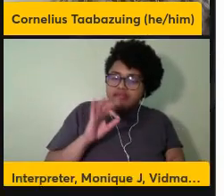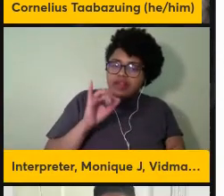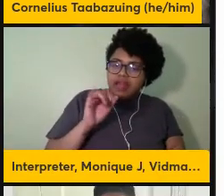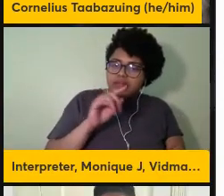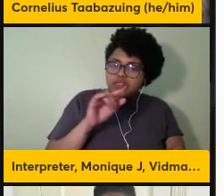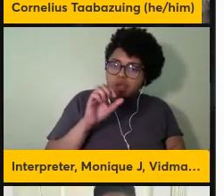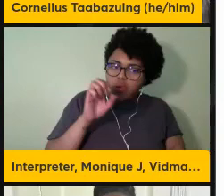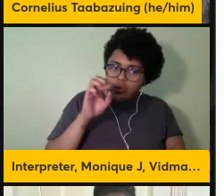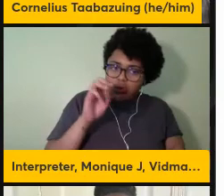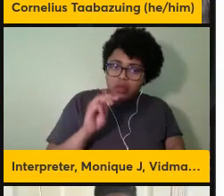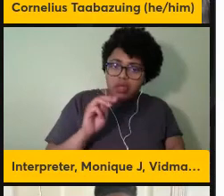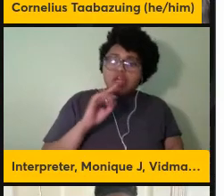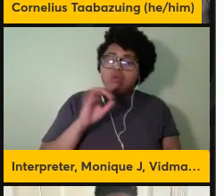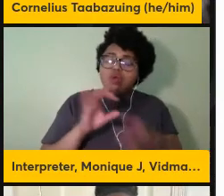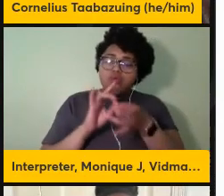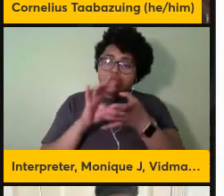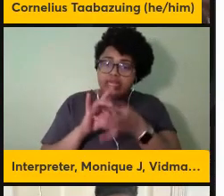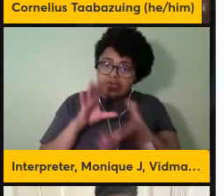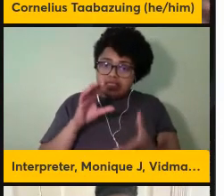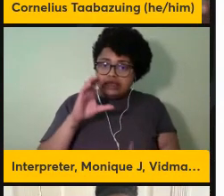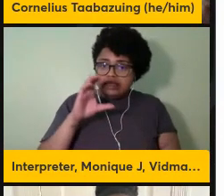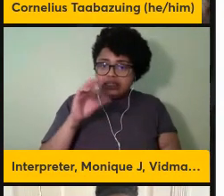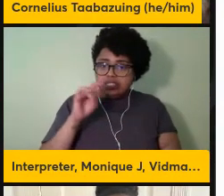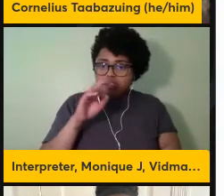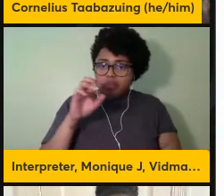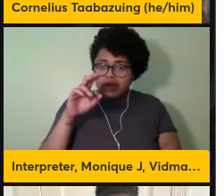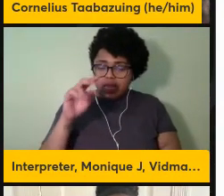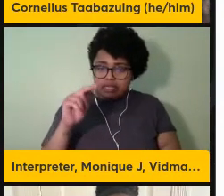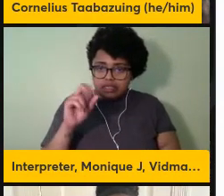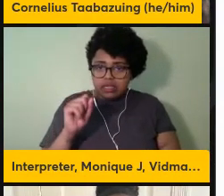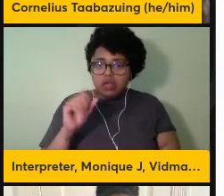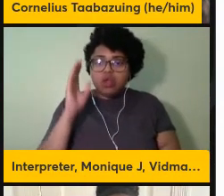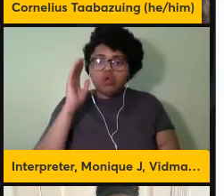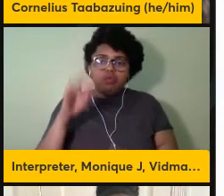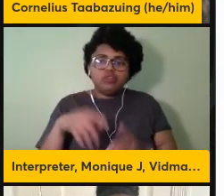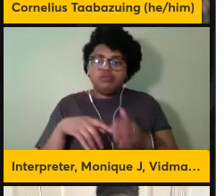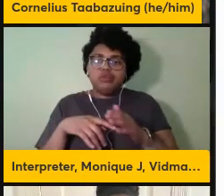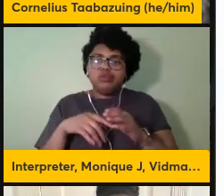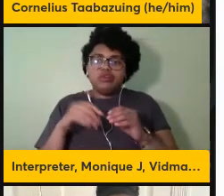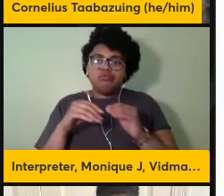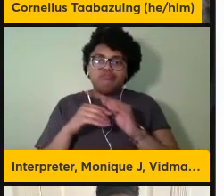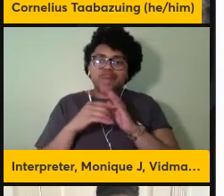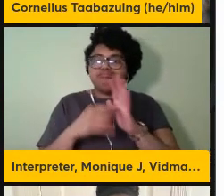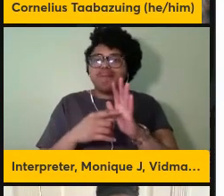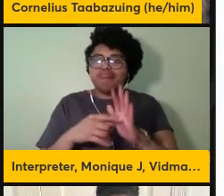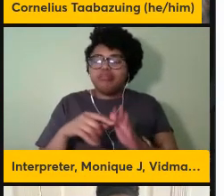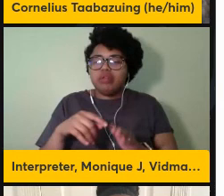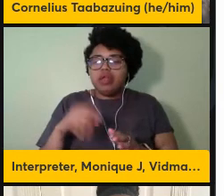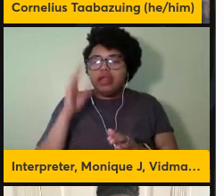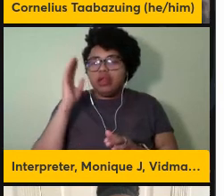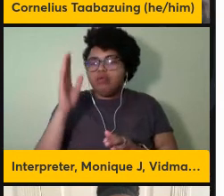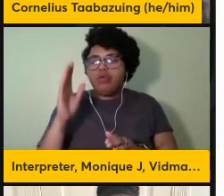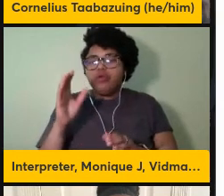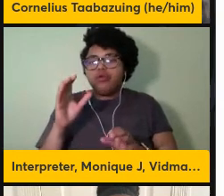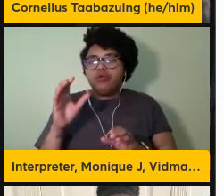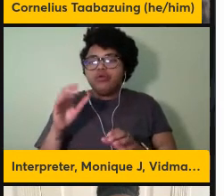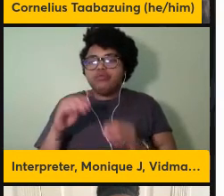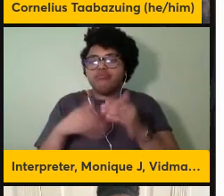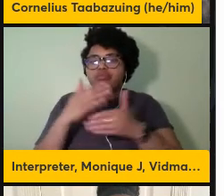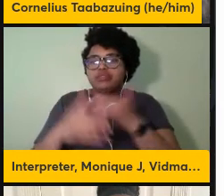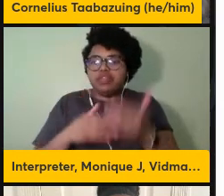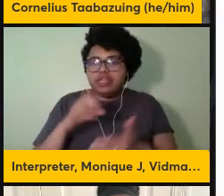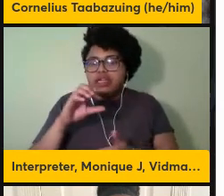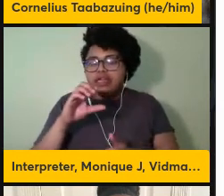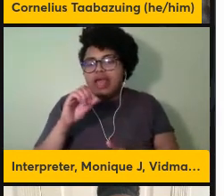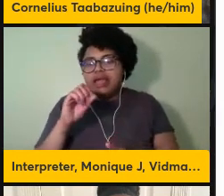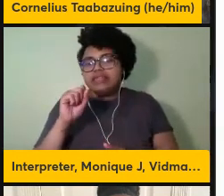and it releases the C-terminus, which then forms the inflammasome, which recruits caspase-1 and then activates it.